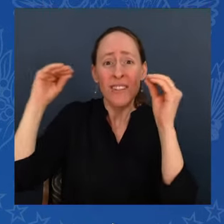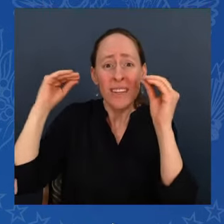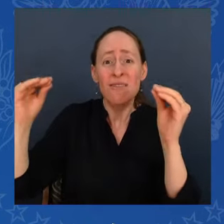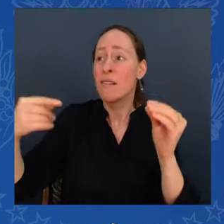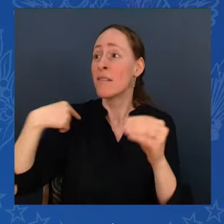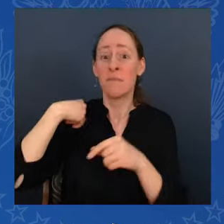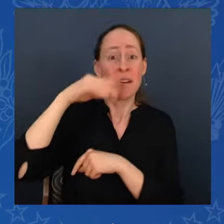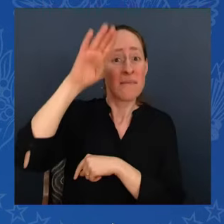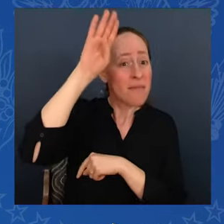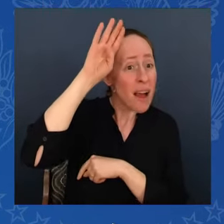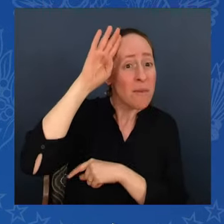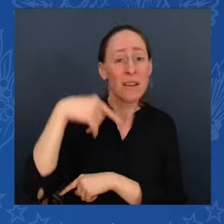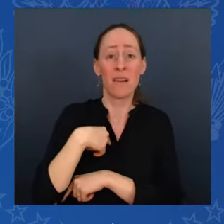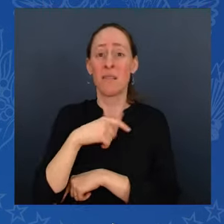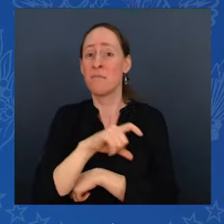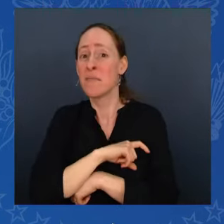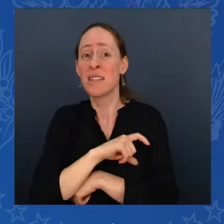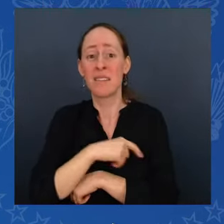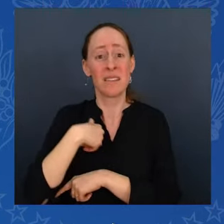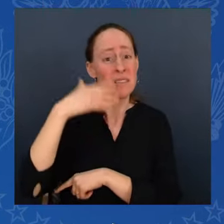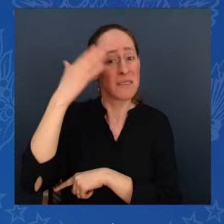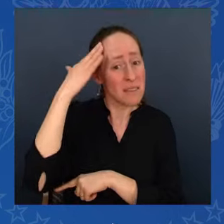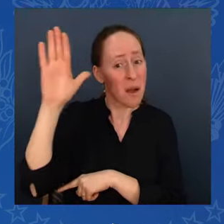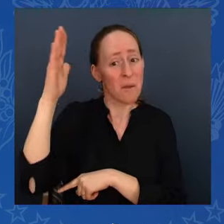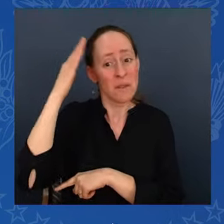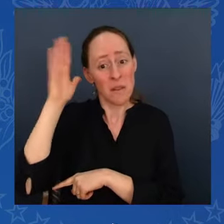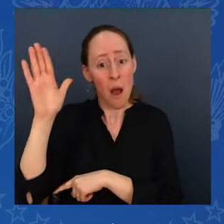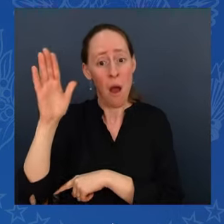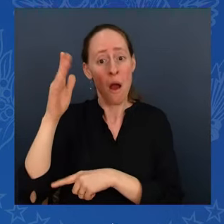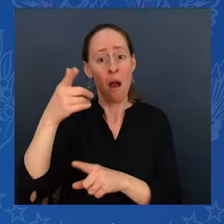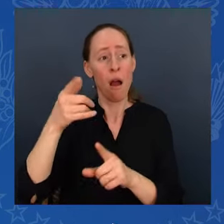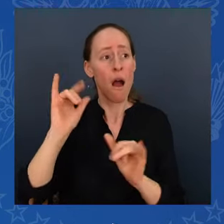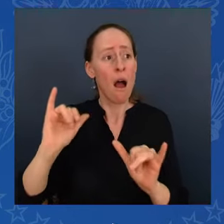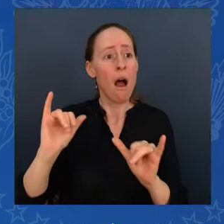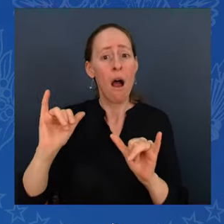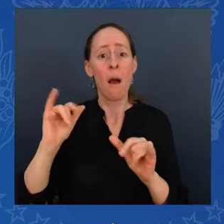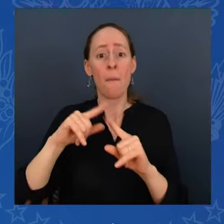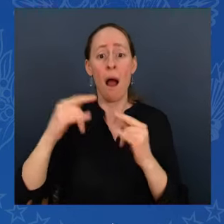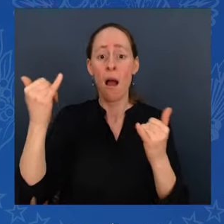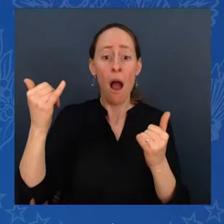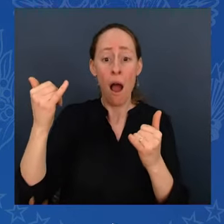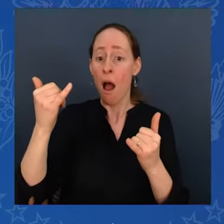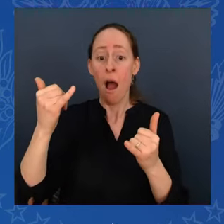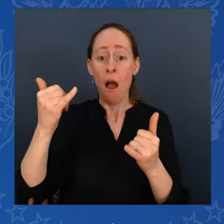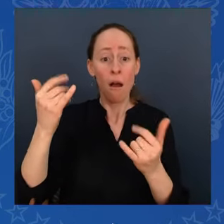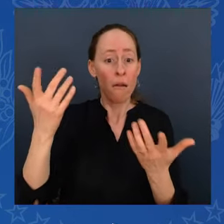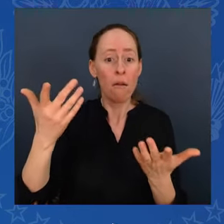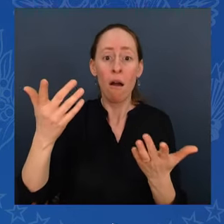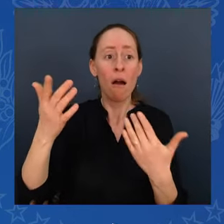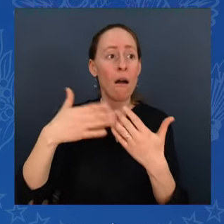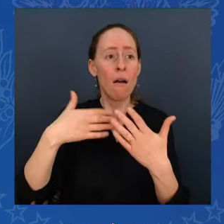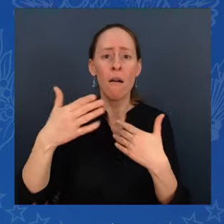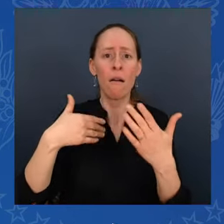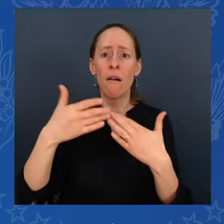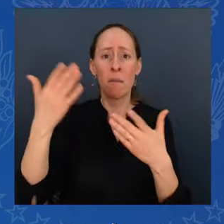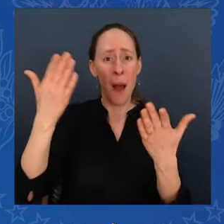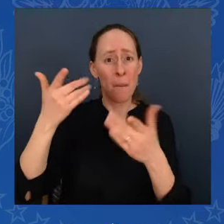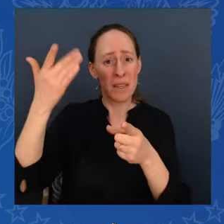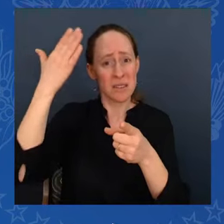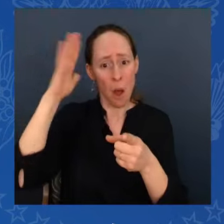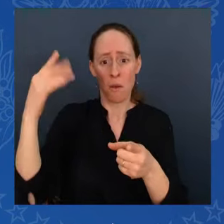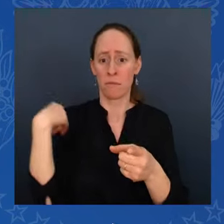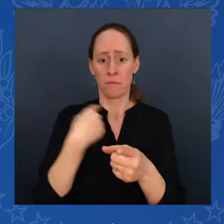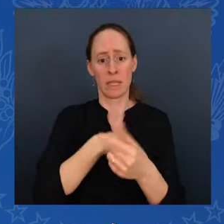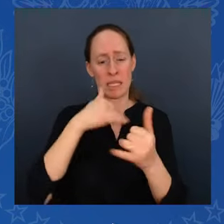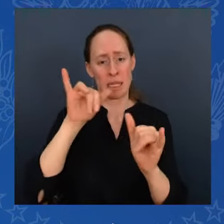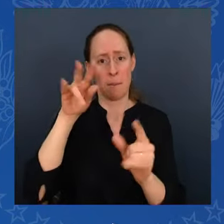know about it before. And now but you're eligible no matter how long you've been out of the program. Fourth, we